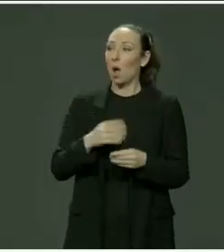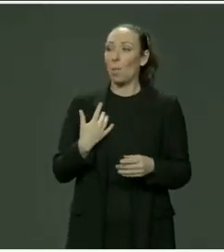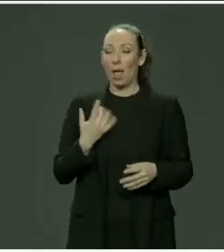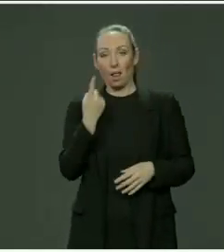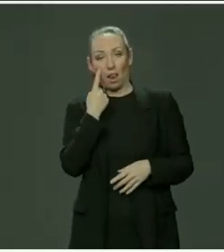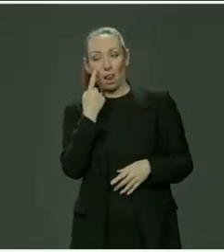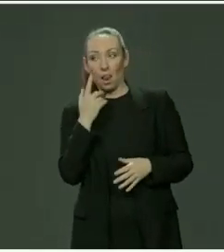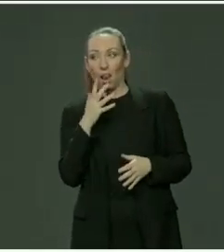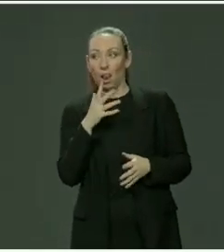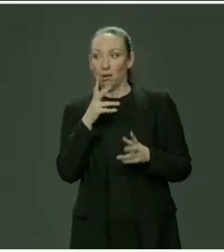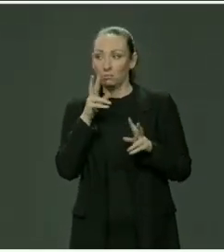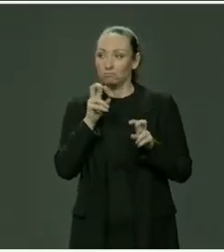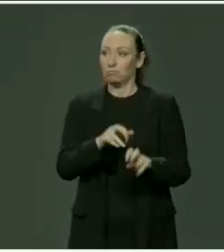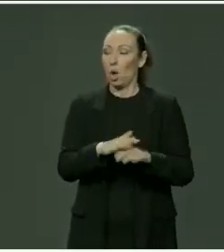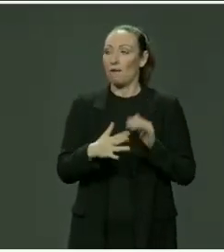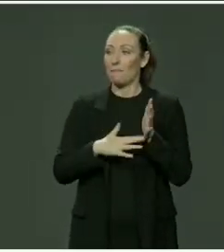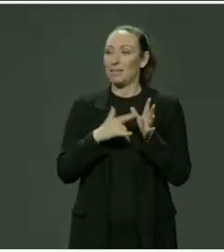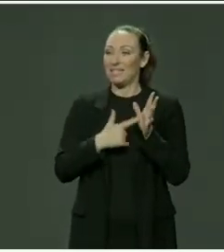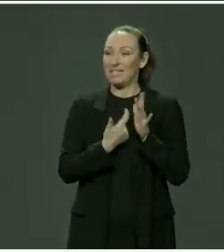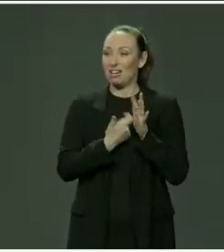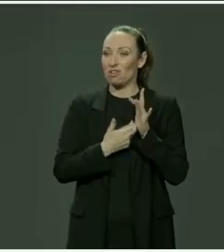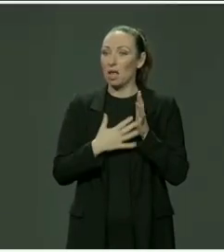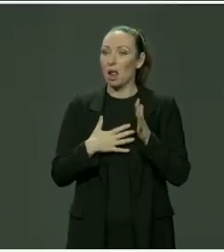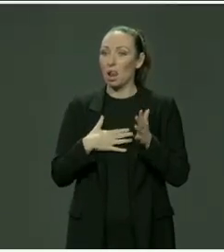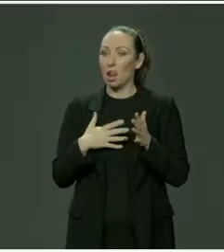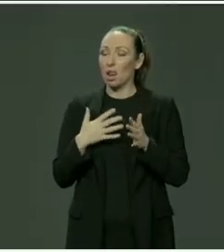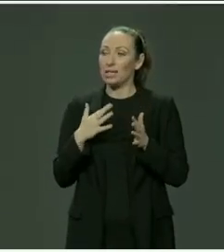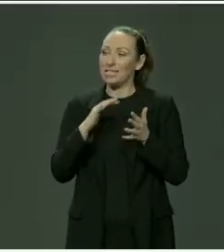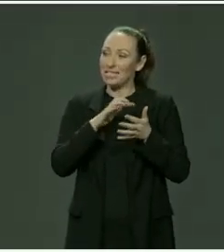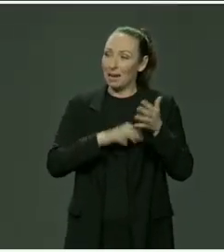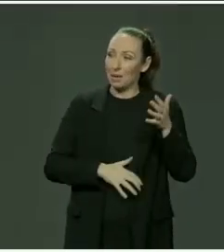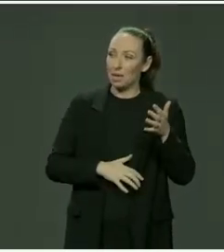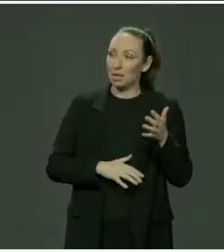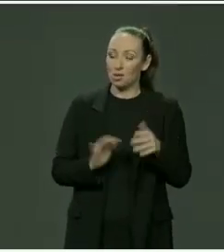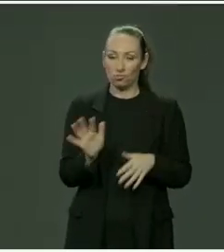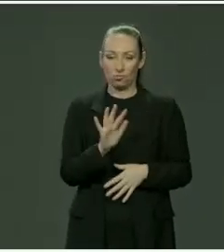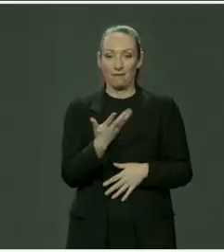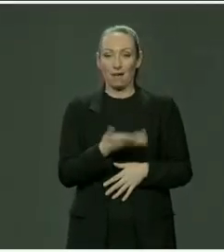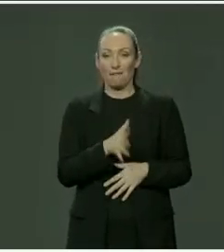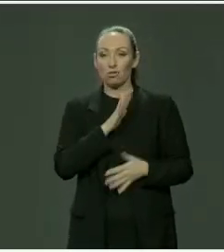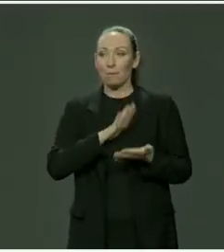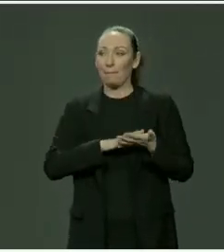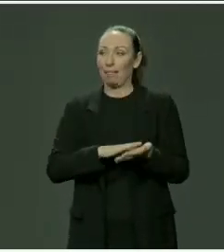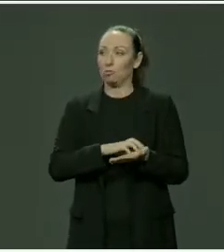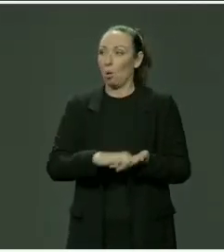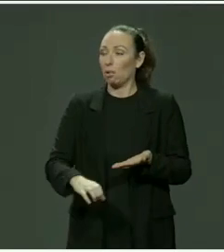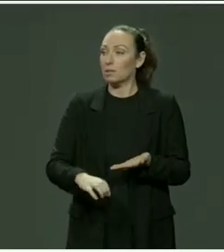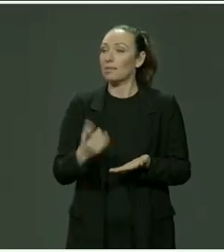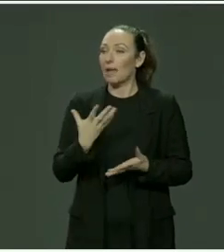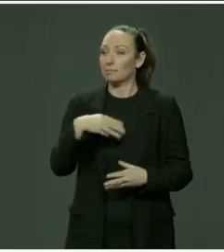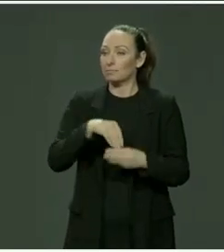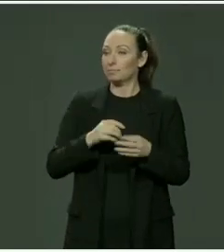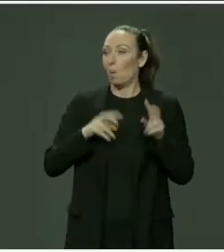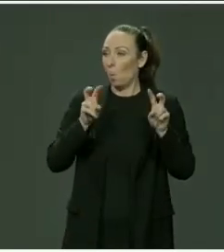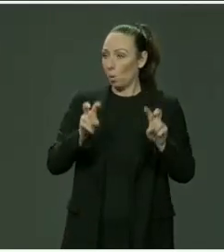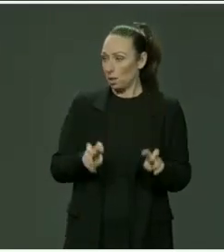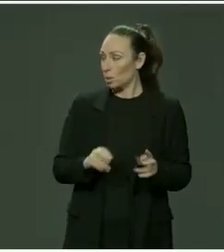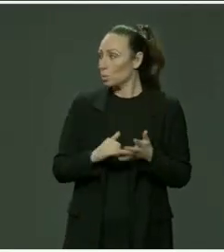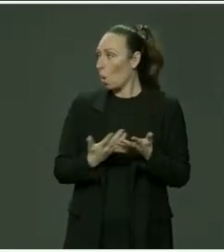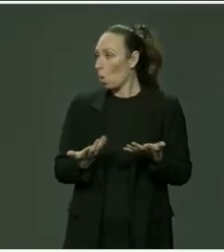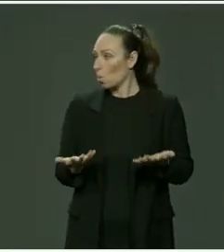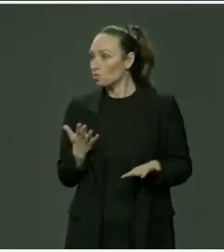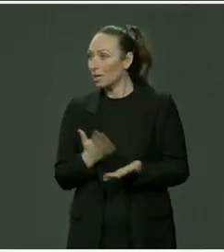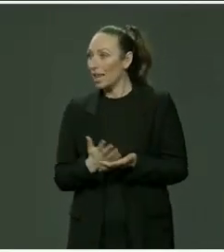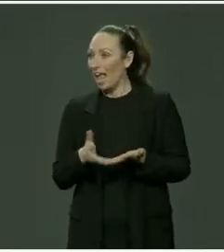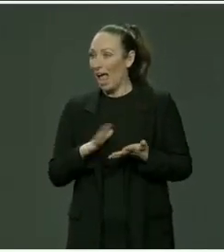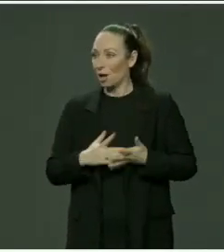for an amount that is roughly 500 million is the materiality we have in our audit. And so in order to get